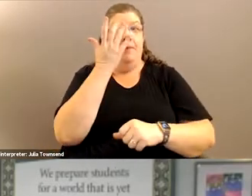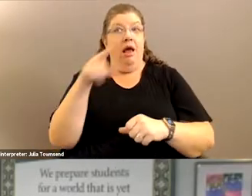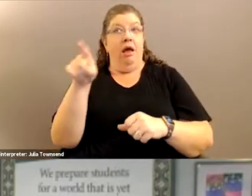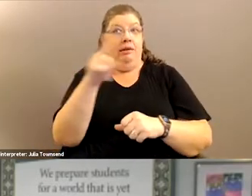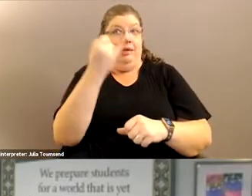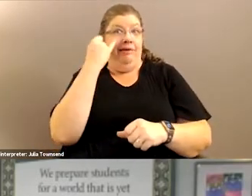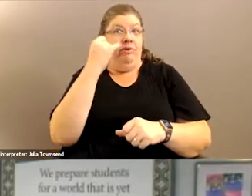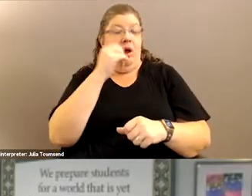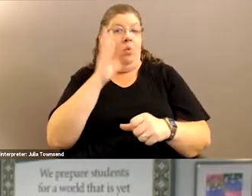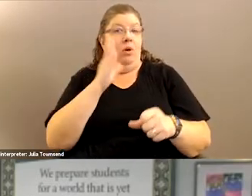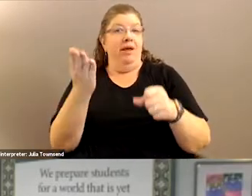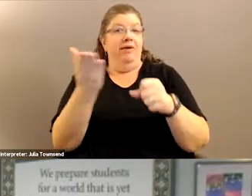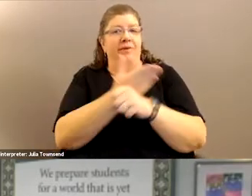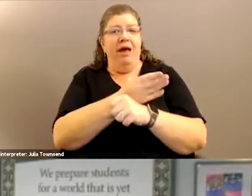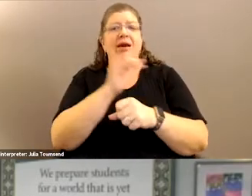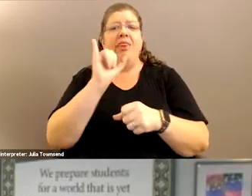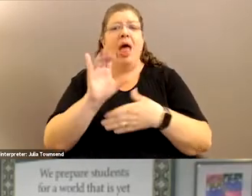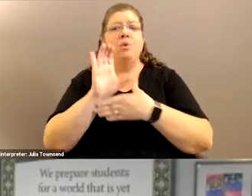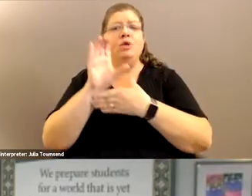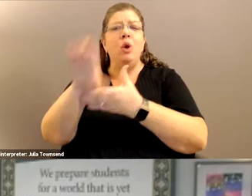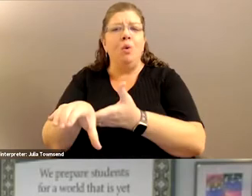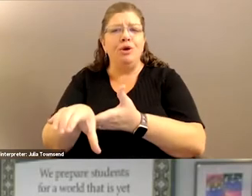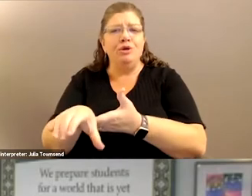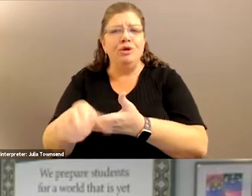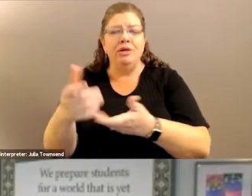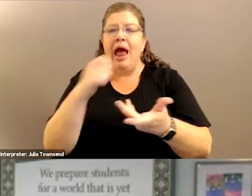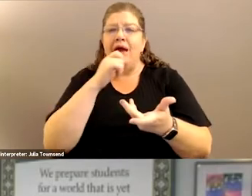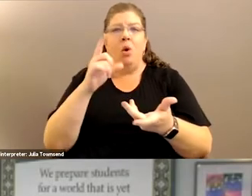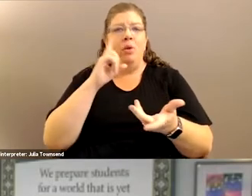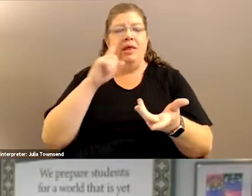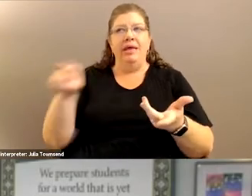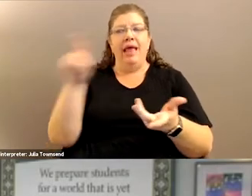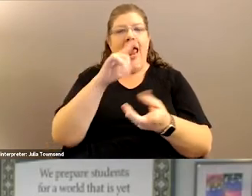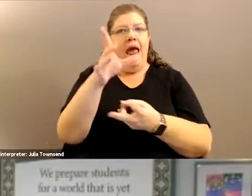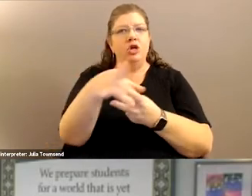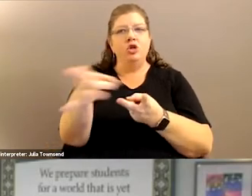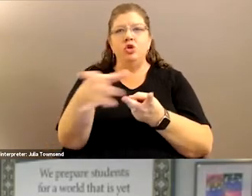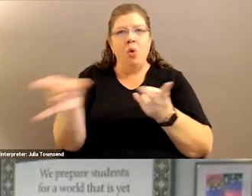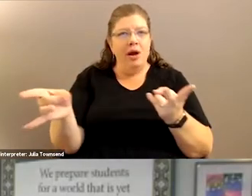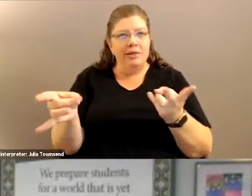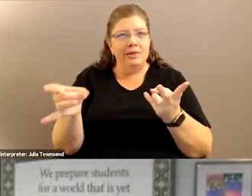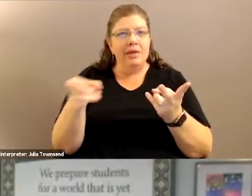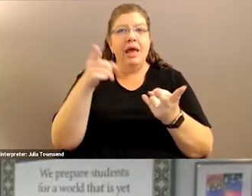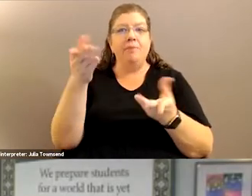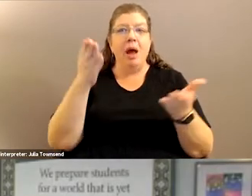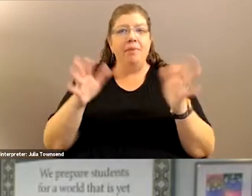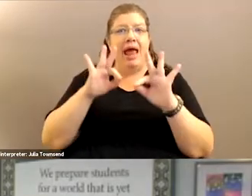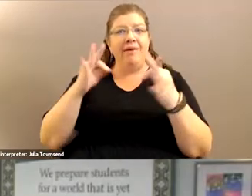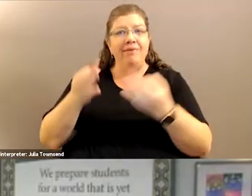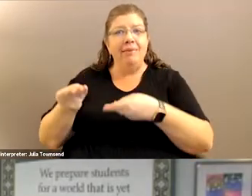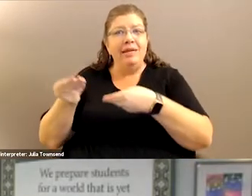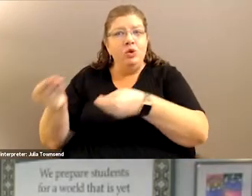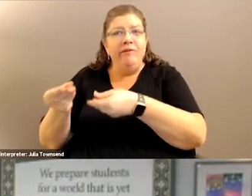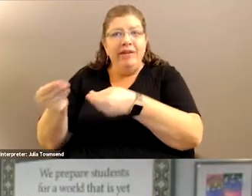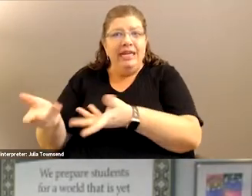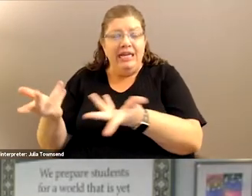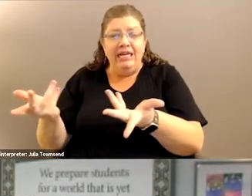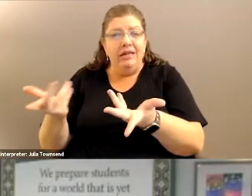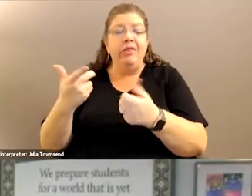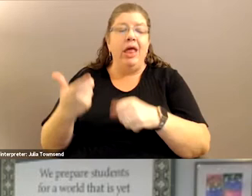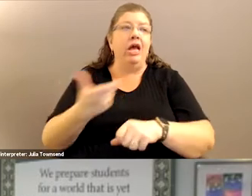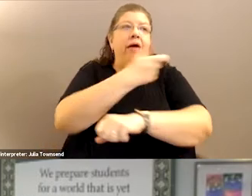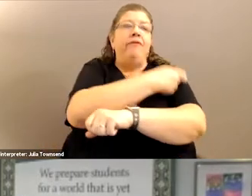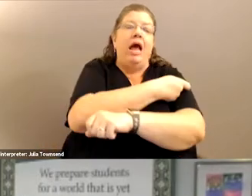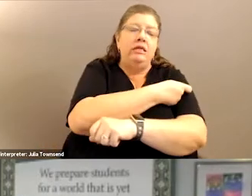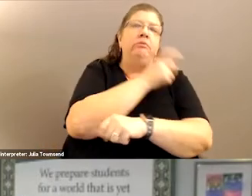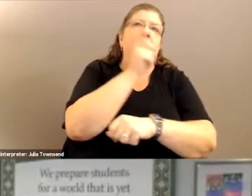their job that was coercion because i don't think they had the choice and they probably have family to feed and they got vaccinated to be